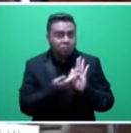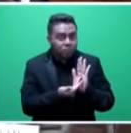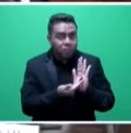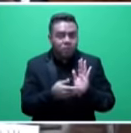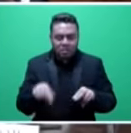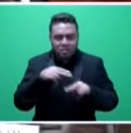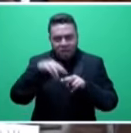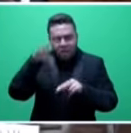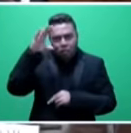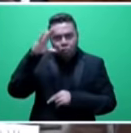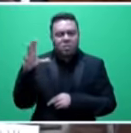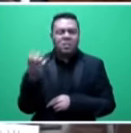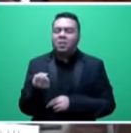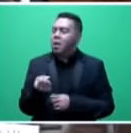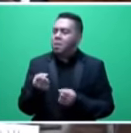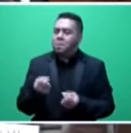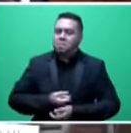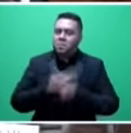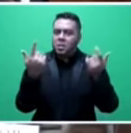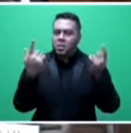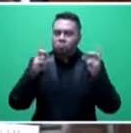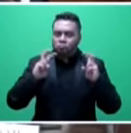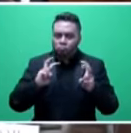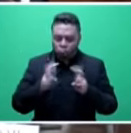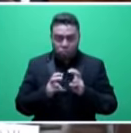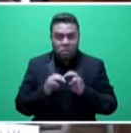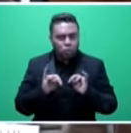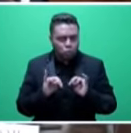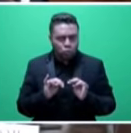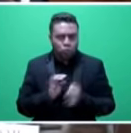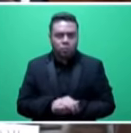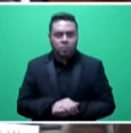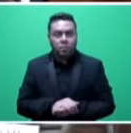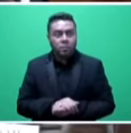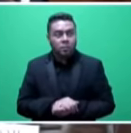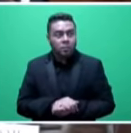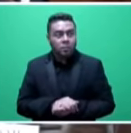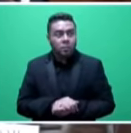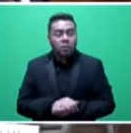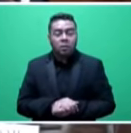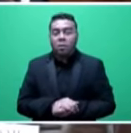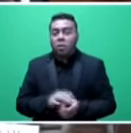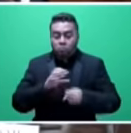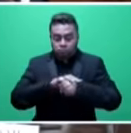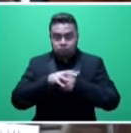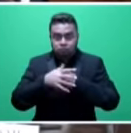of this country in a dire situation. The COVID-19 pandemic has only made things